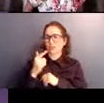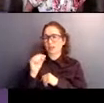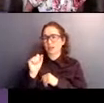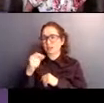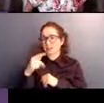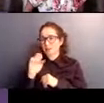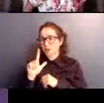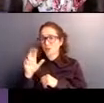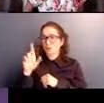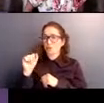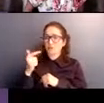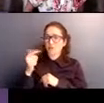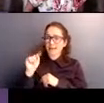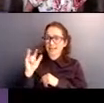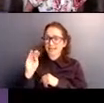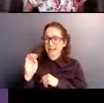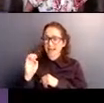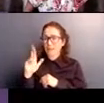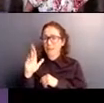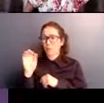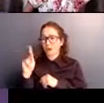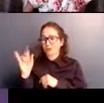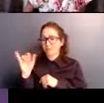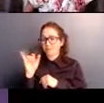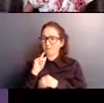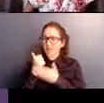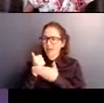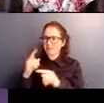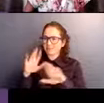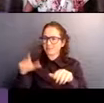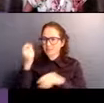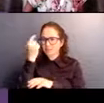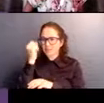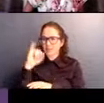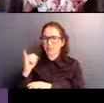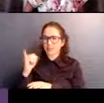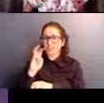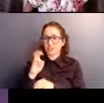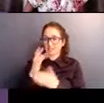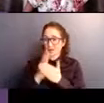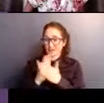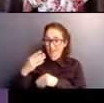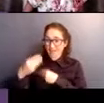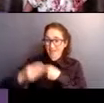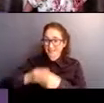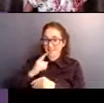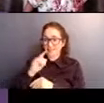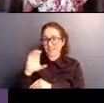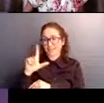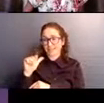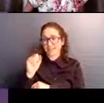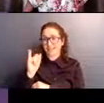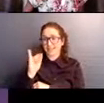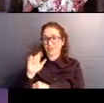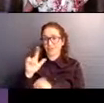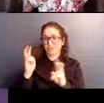rock, and help kids understand that jazz is a part of their legacy. It is a classic. It is our classical